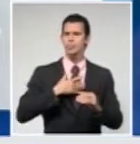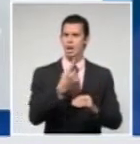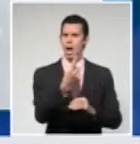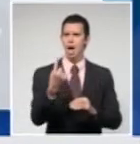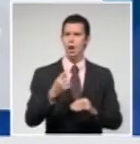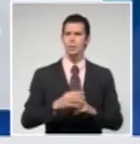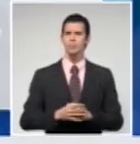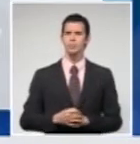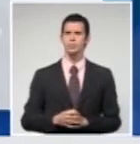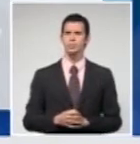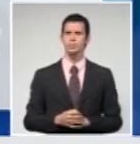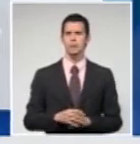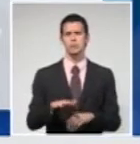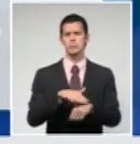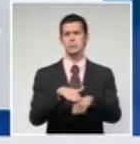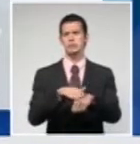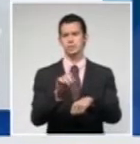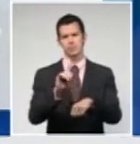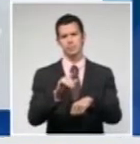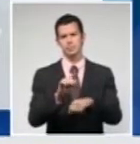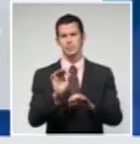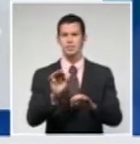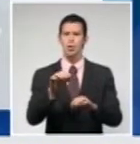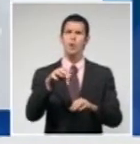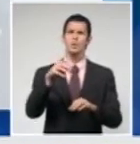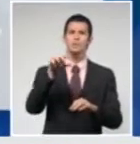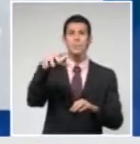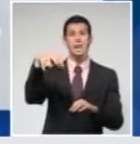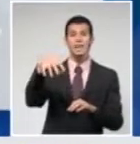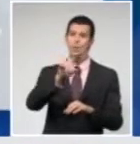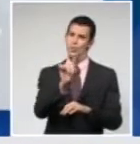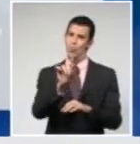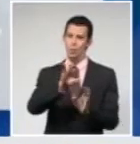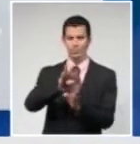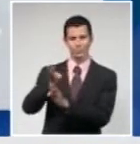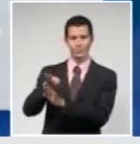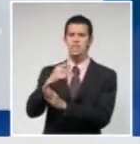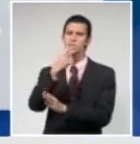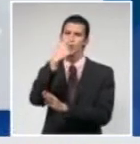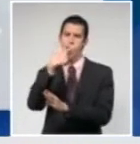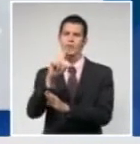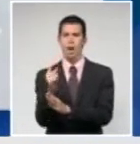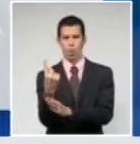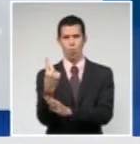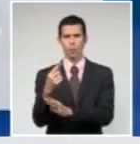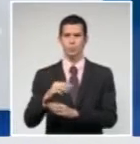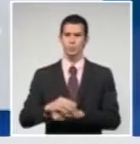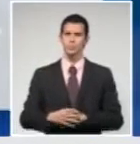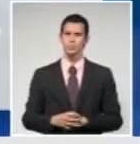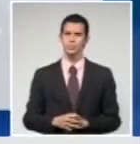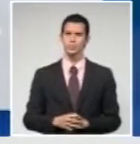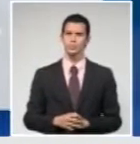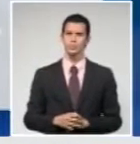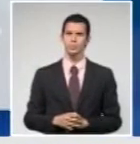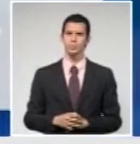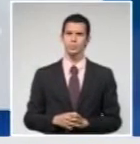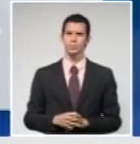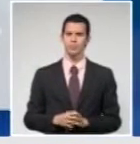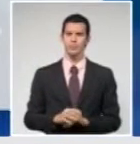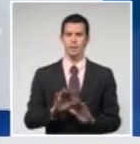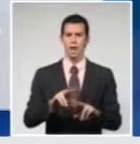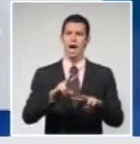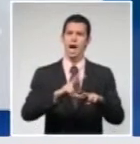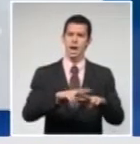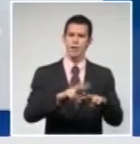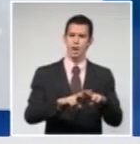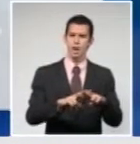from Sancti Spiritus belong to the municipalities of Sancti Spiritus and Trinidad,